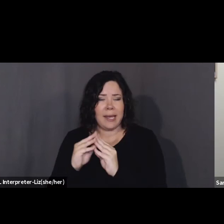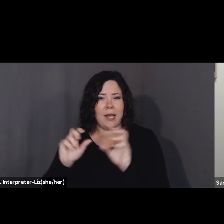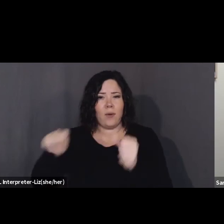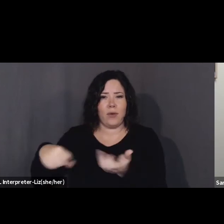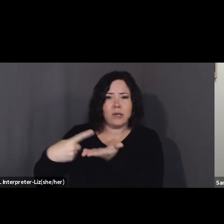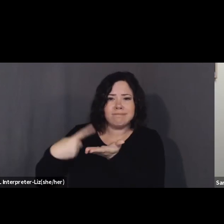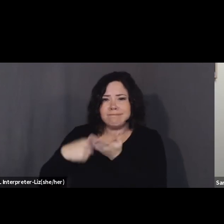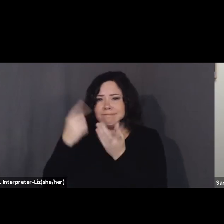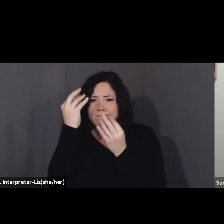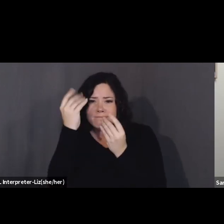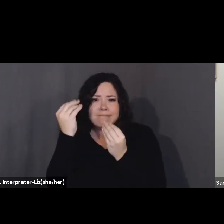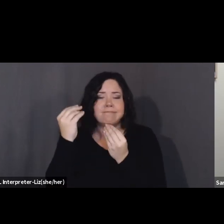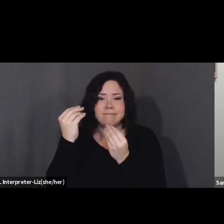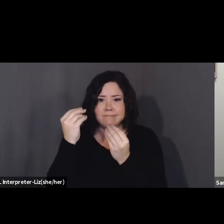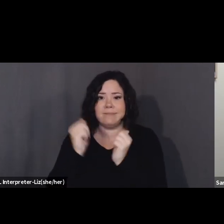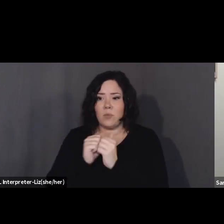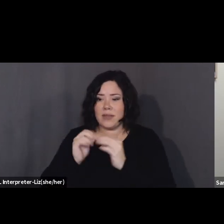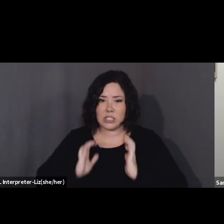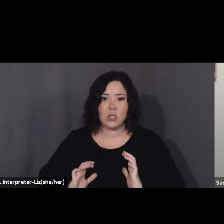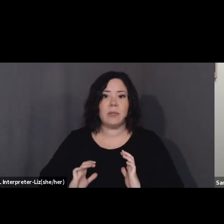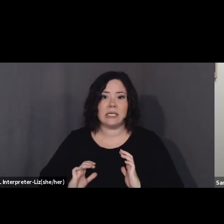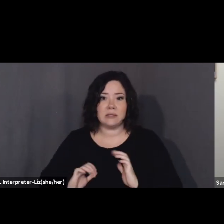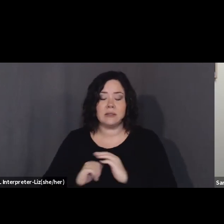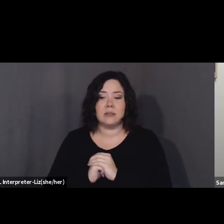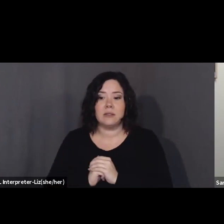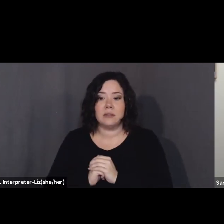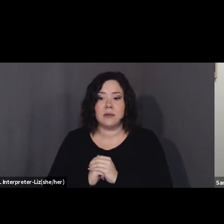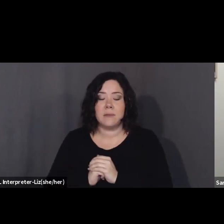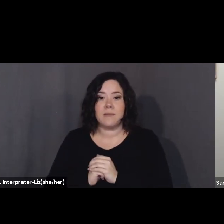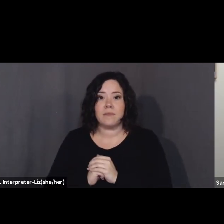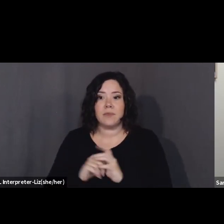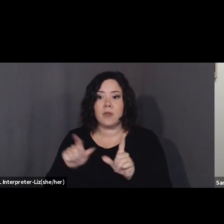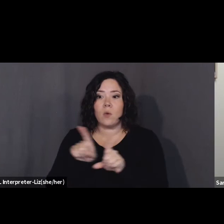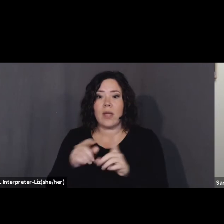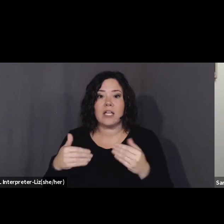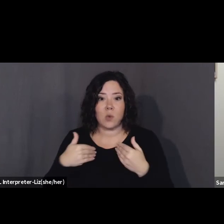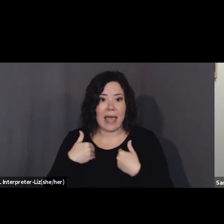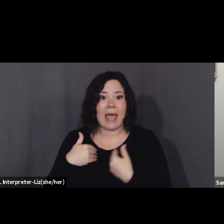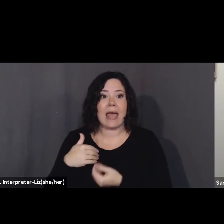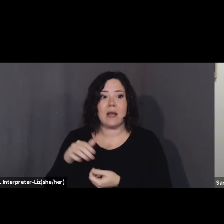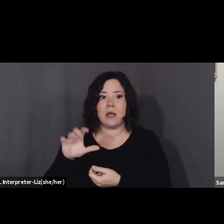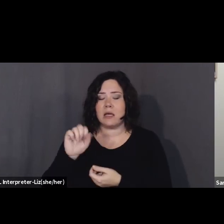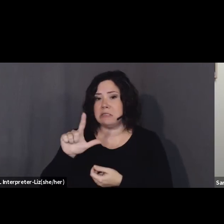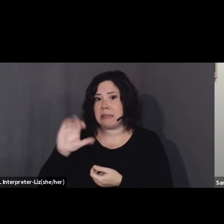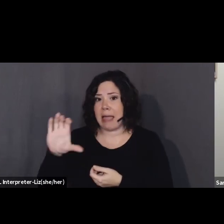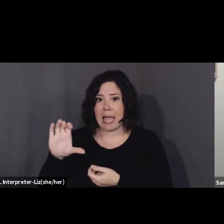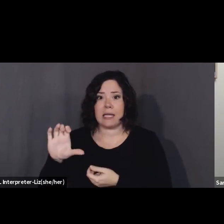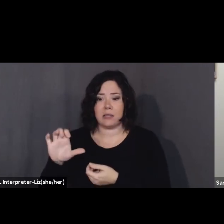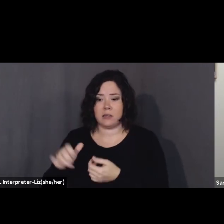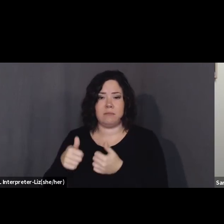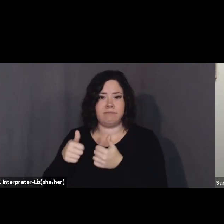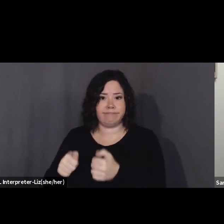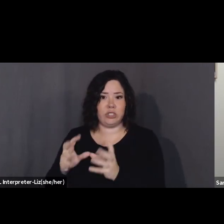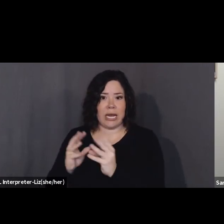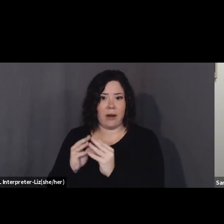through what we were working with consumers. We also had a Slack channel set up where we could quickly message each other. And